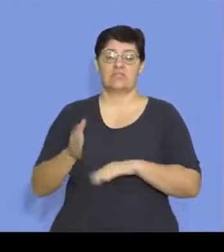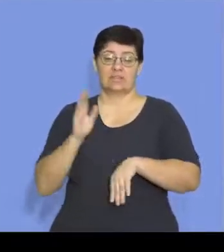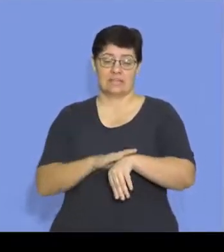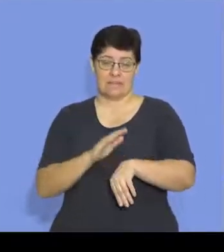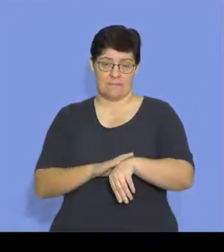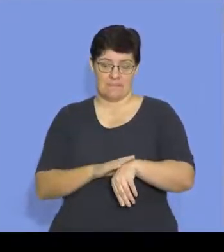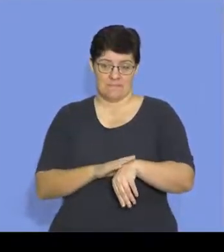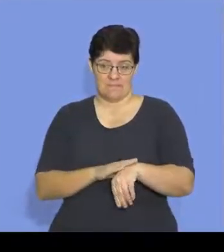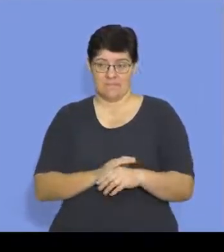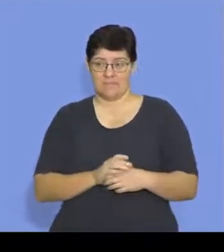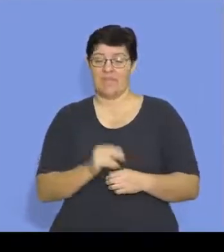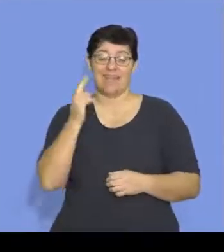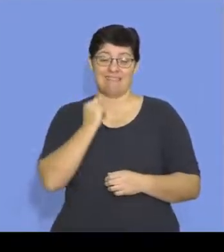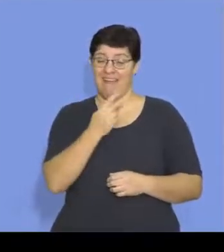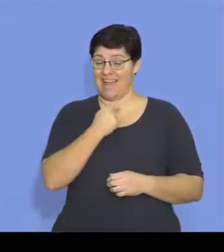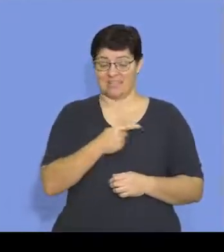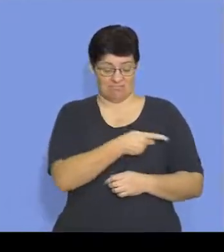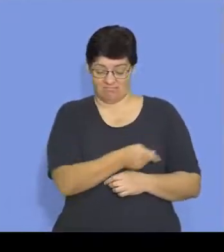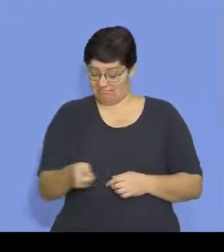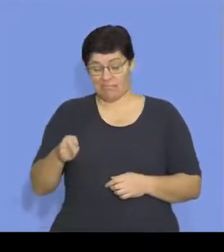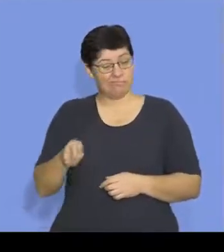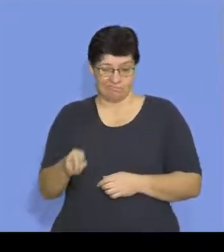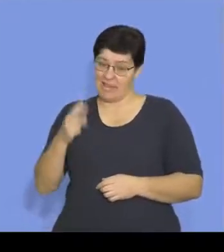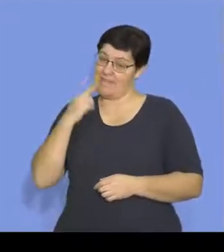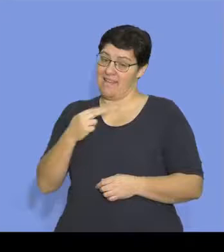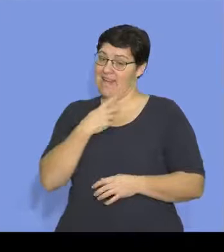graph, this is the nicest out of all of them,